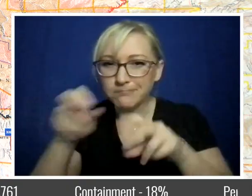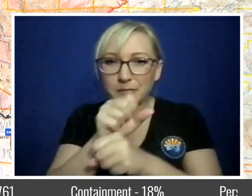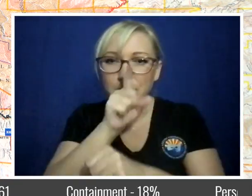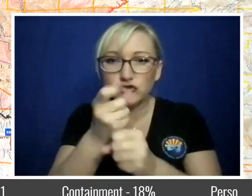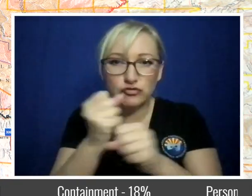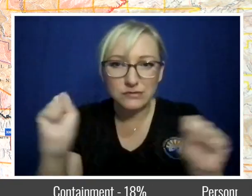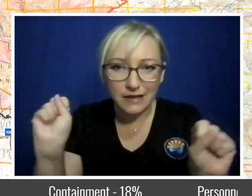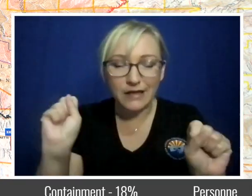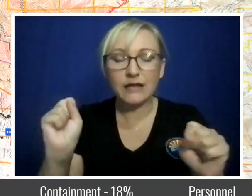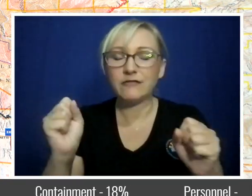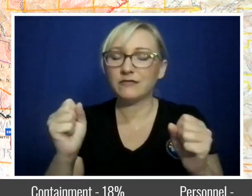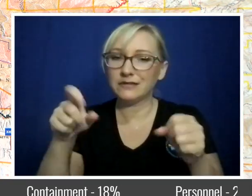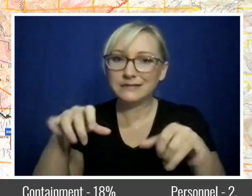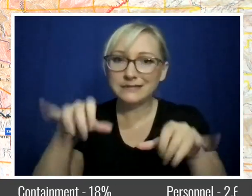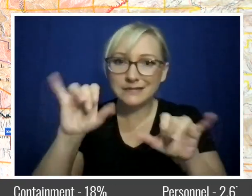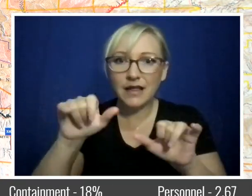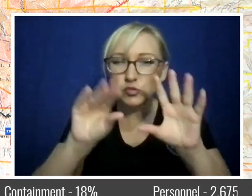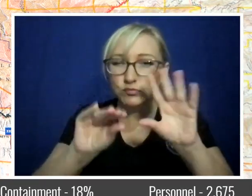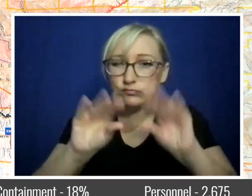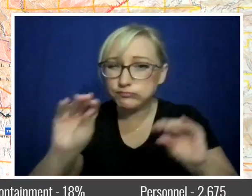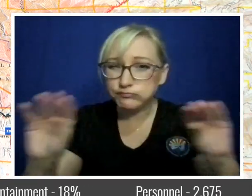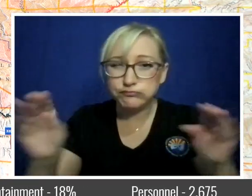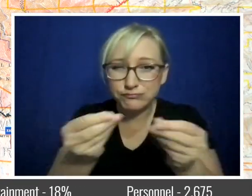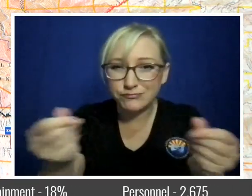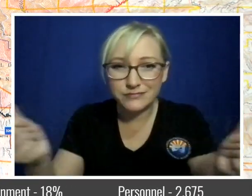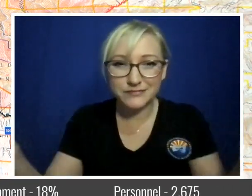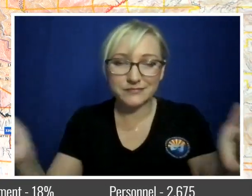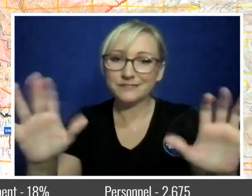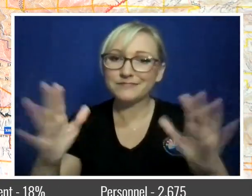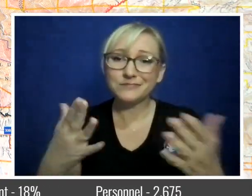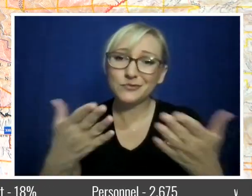for your patience as we get through that process. And again, our